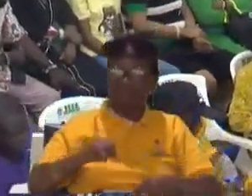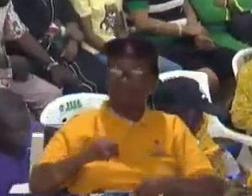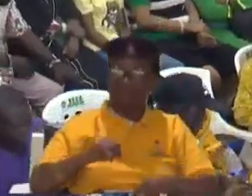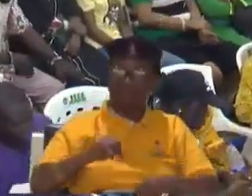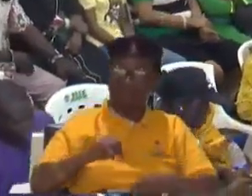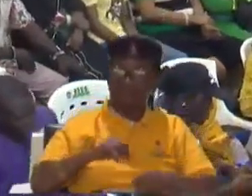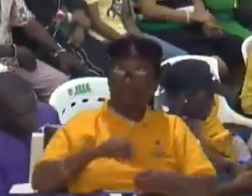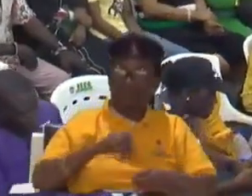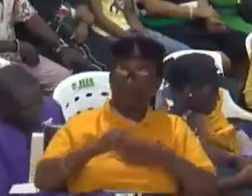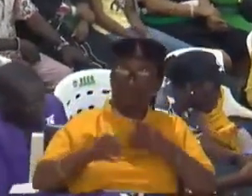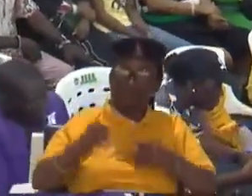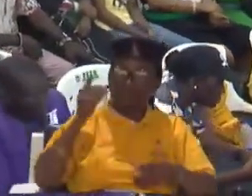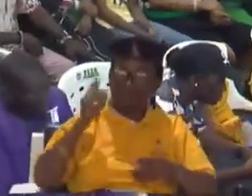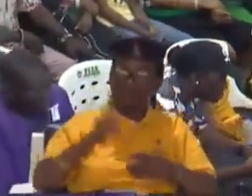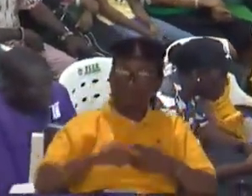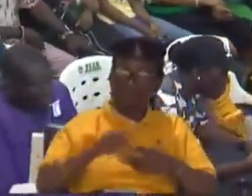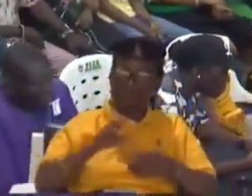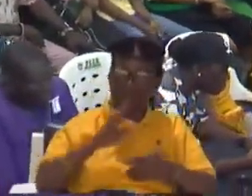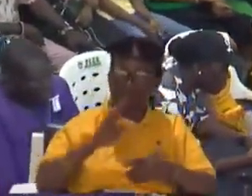He's